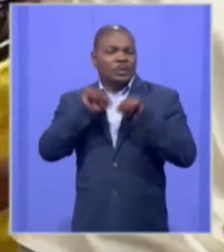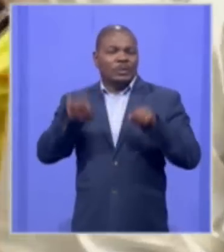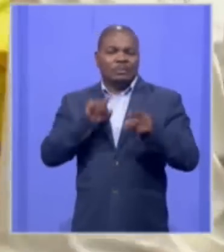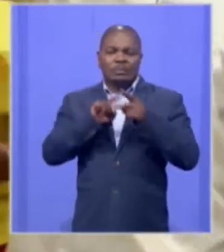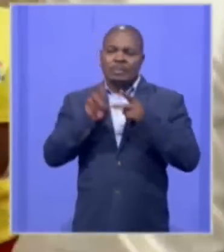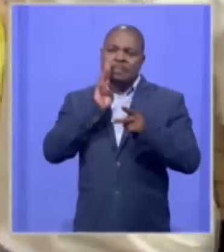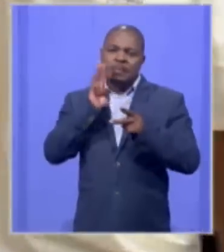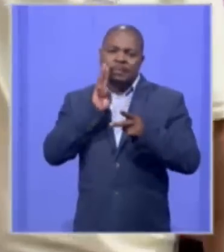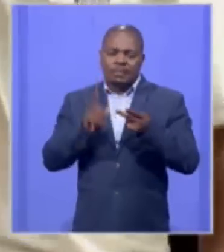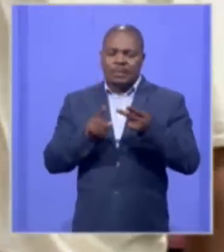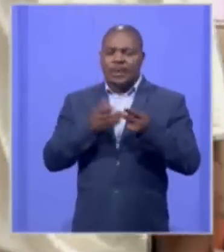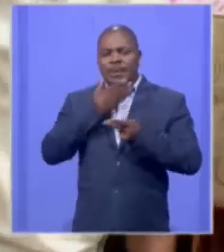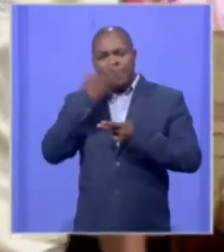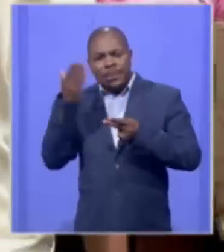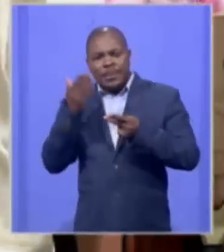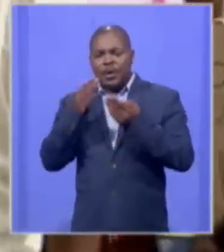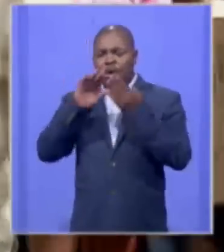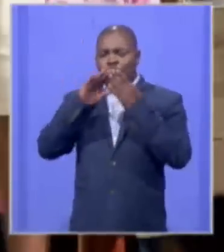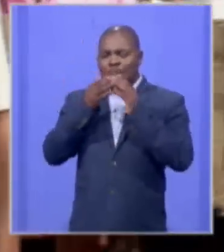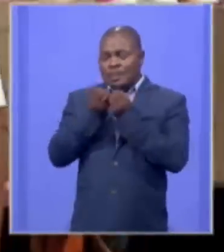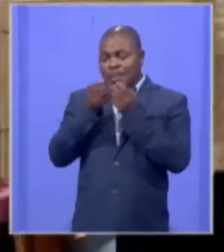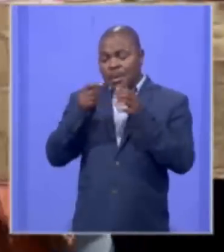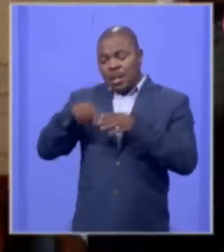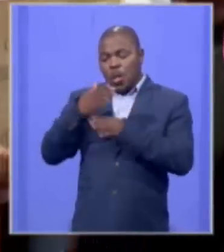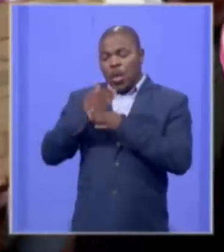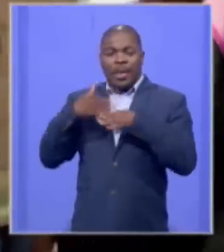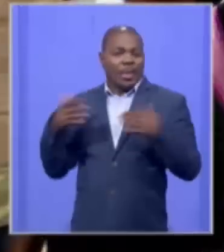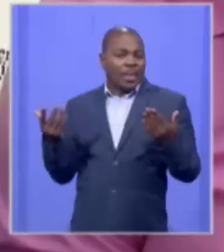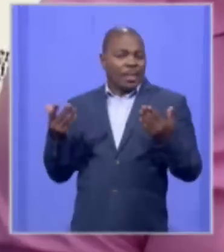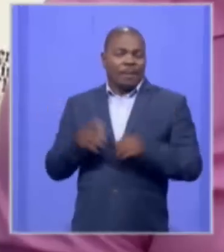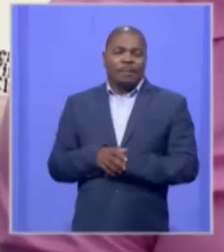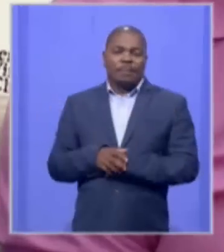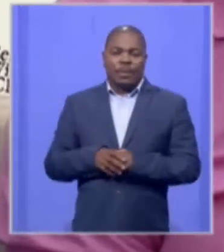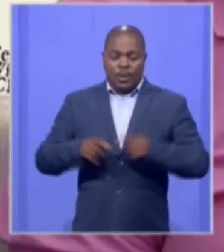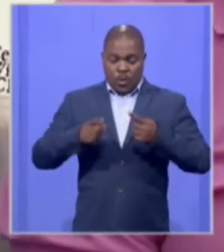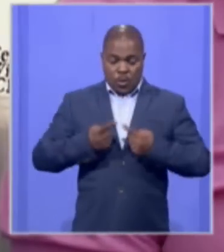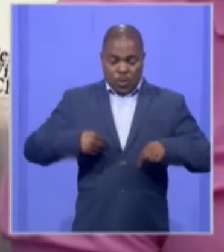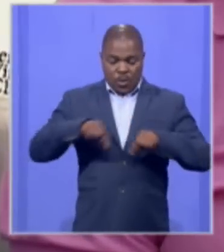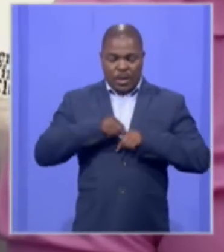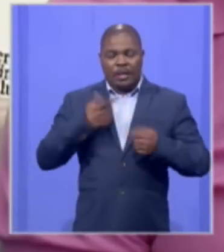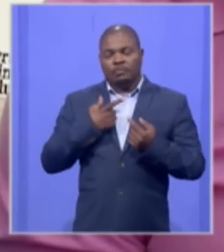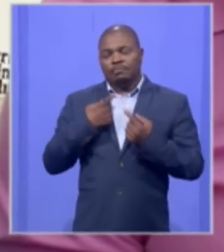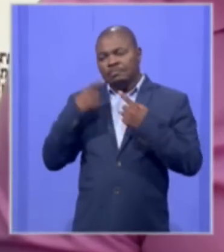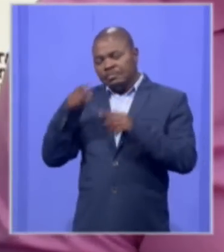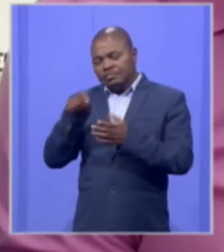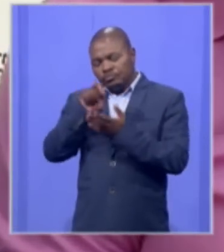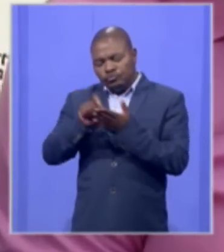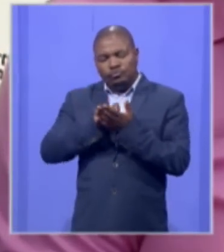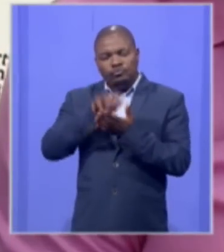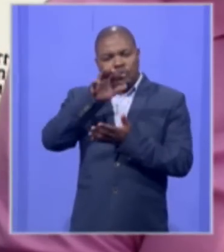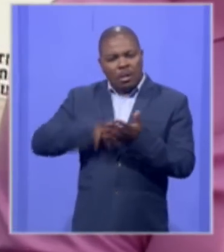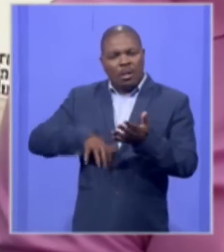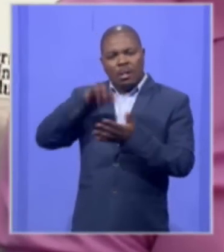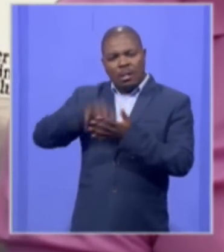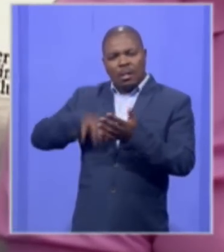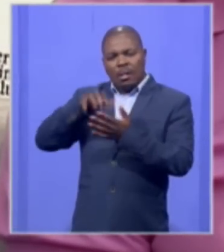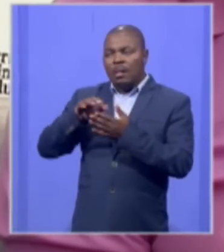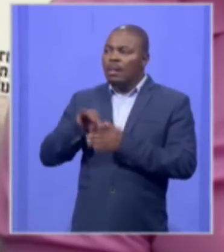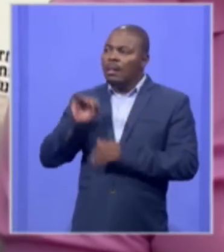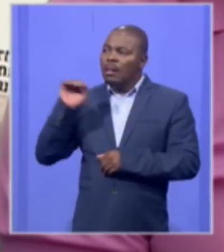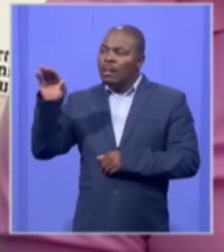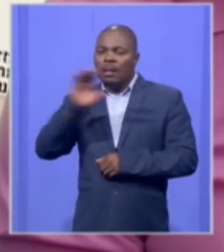ga metsi le palo e kwa godimo ya baagi ba ba sa direng. Re tsere dikgato re ya re kwala makwalo ka